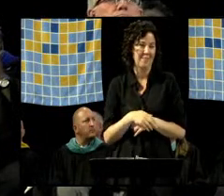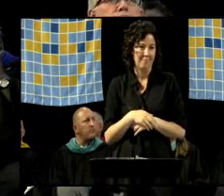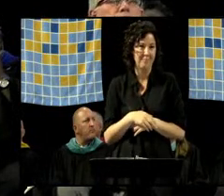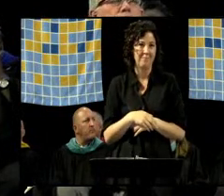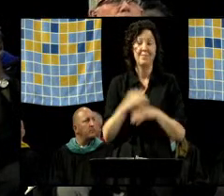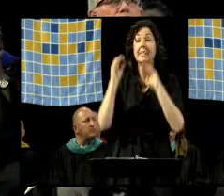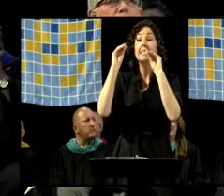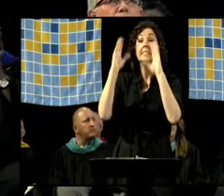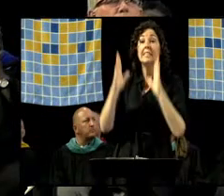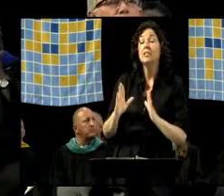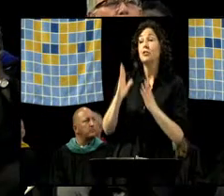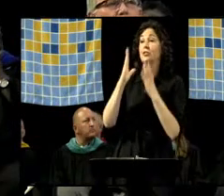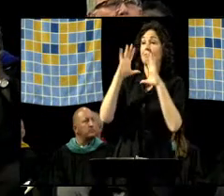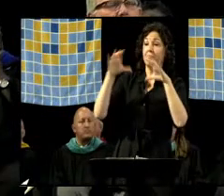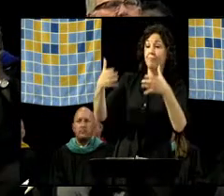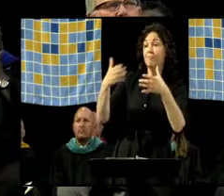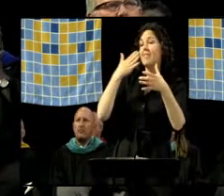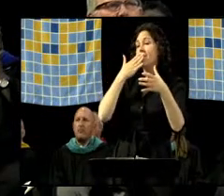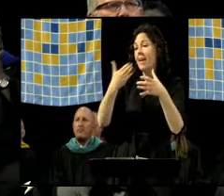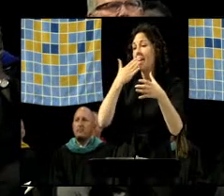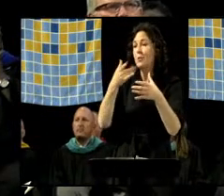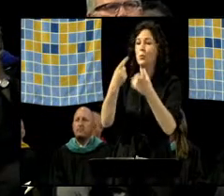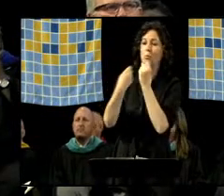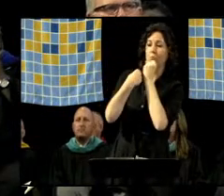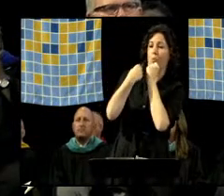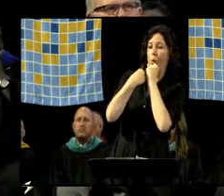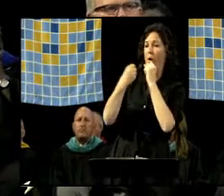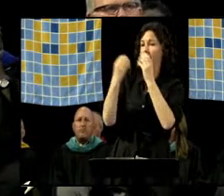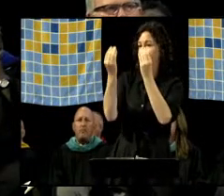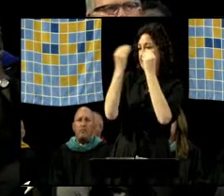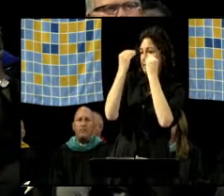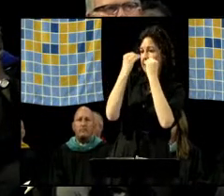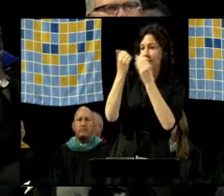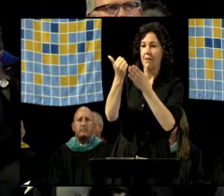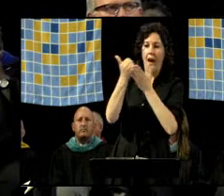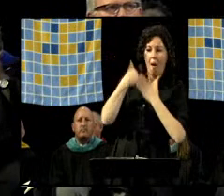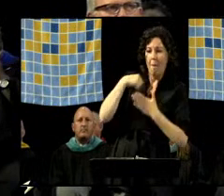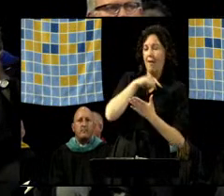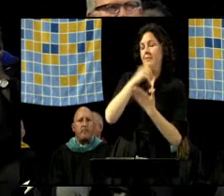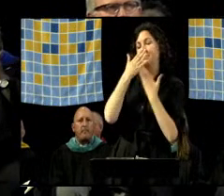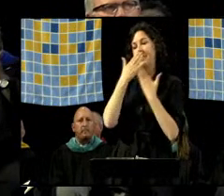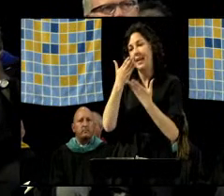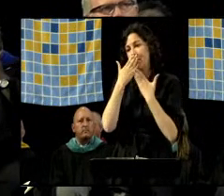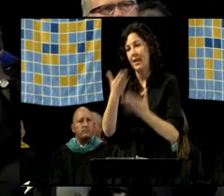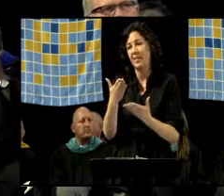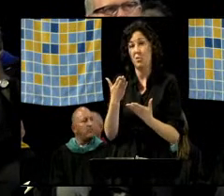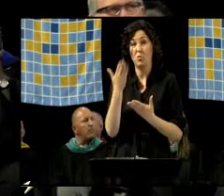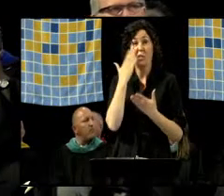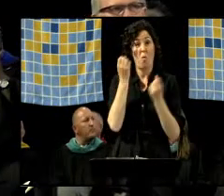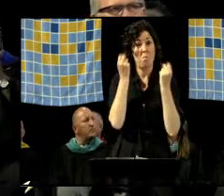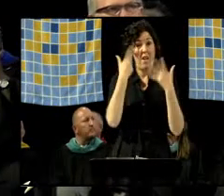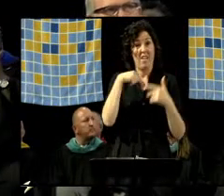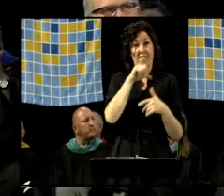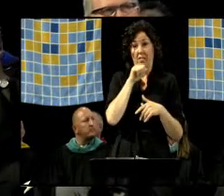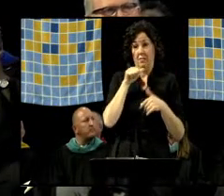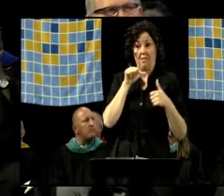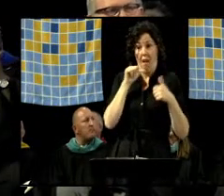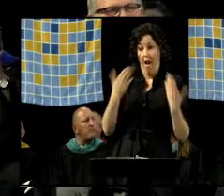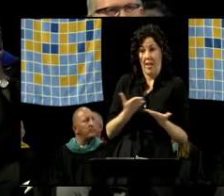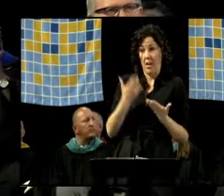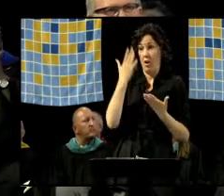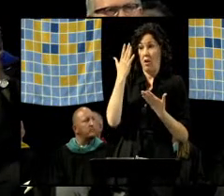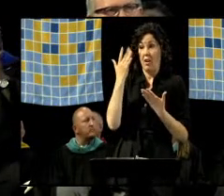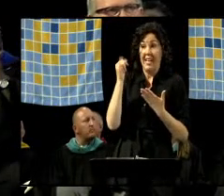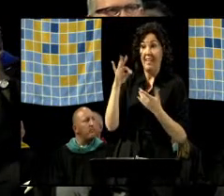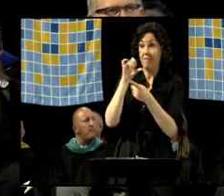energy, and work spent helping us to get to this spot. We recognize that there are a good many of us who would not be here today if it weren't for you.